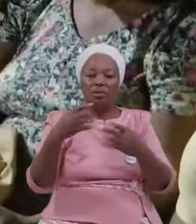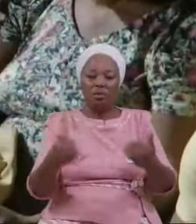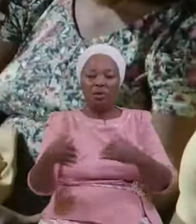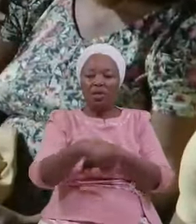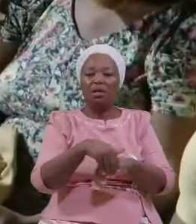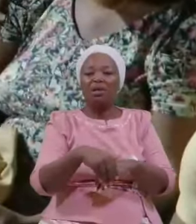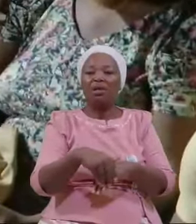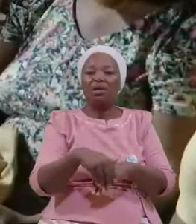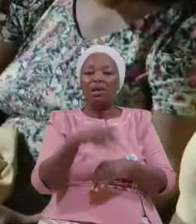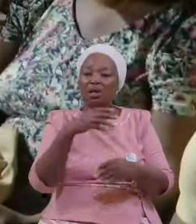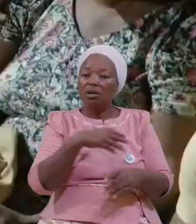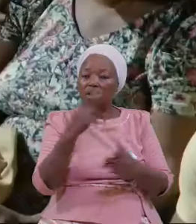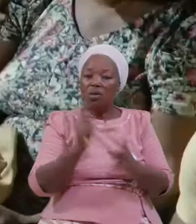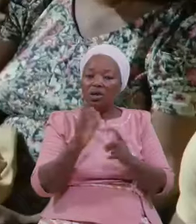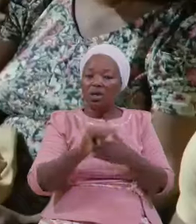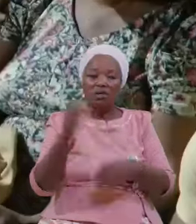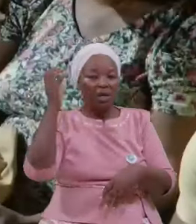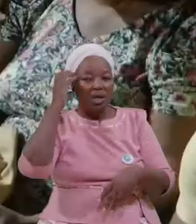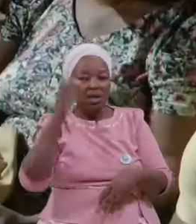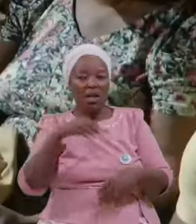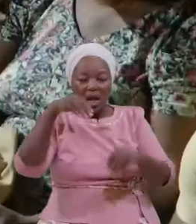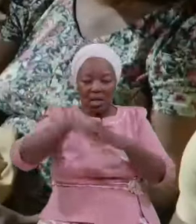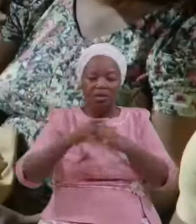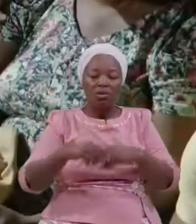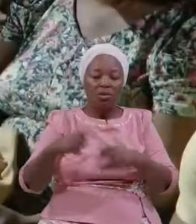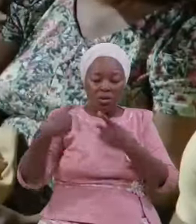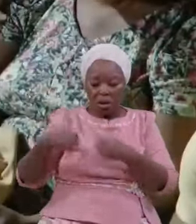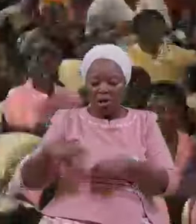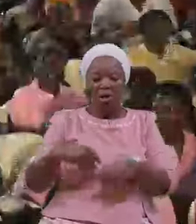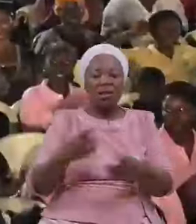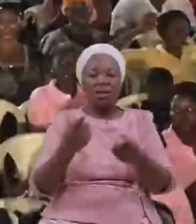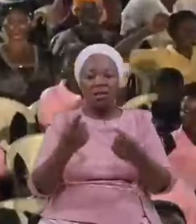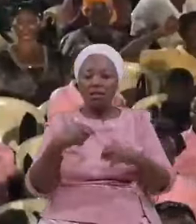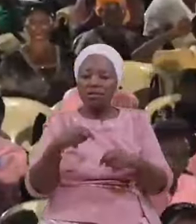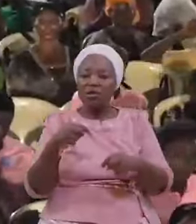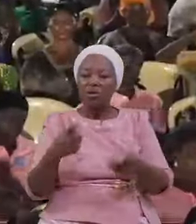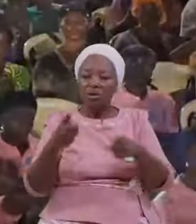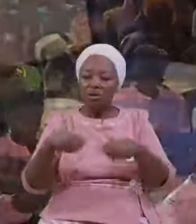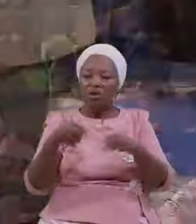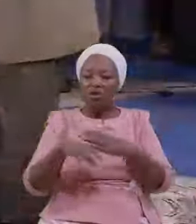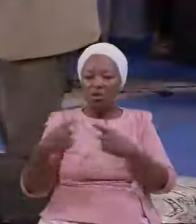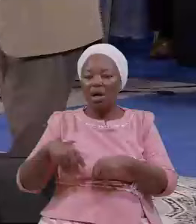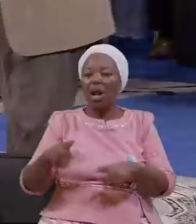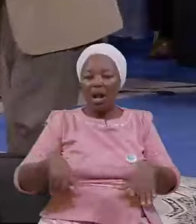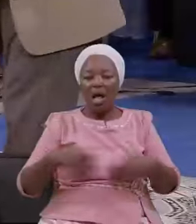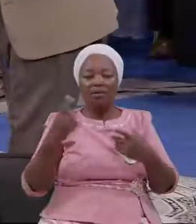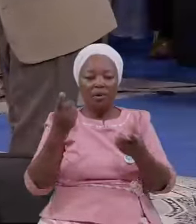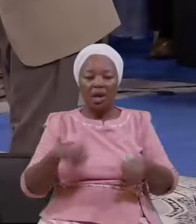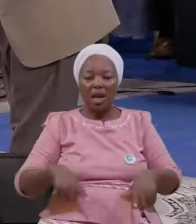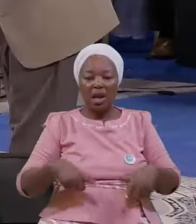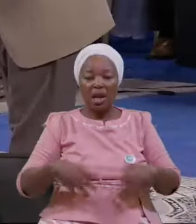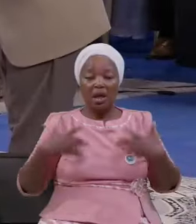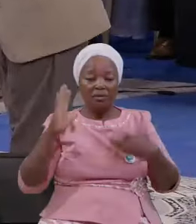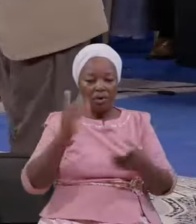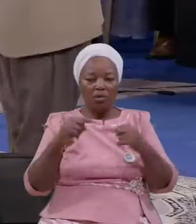your ear, goes into your heart, life will come to you. The words that I speak unto you, their